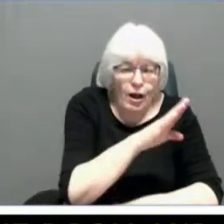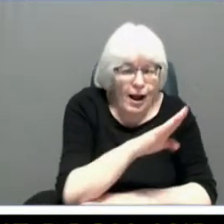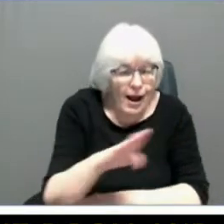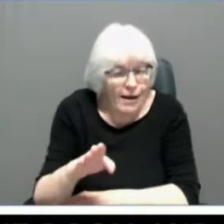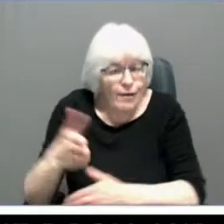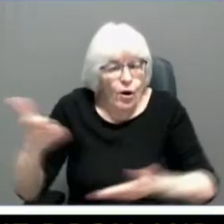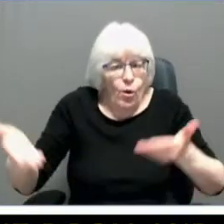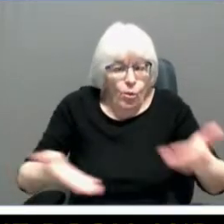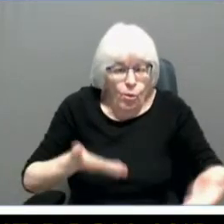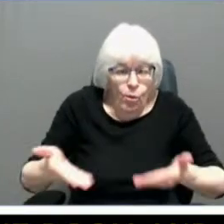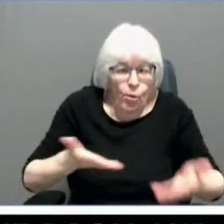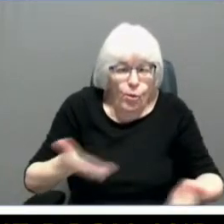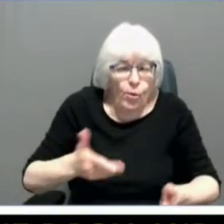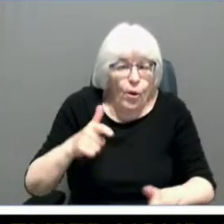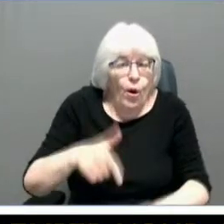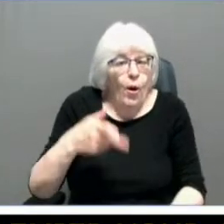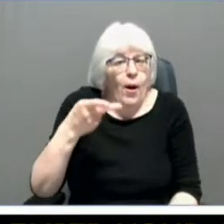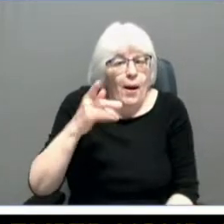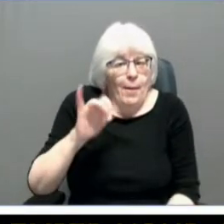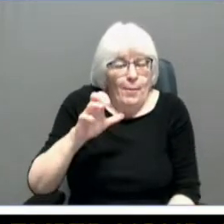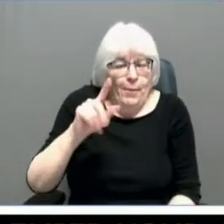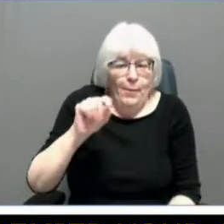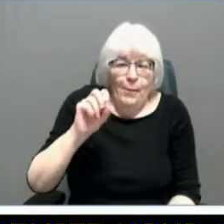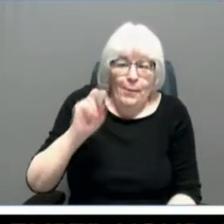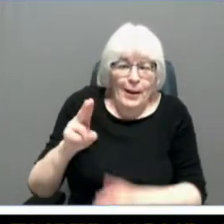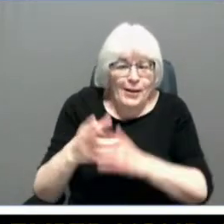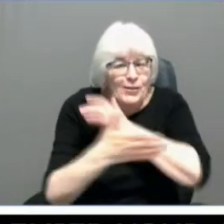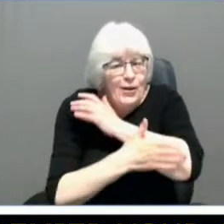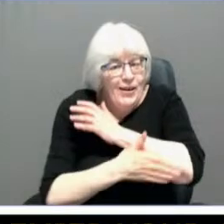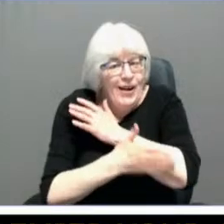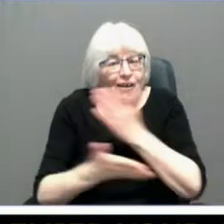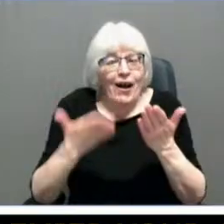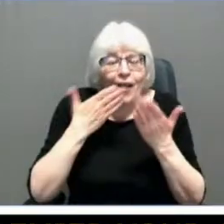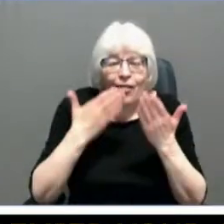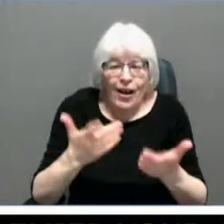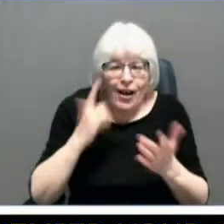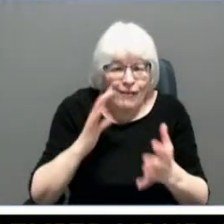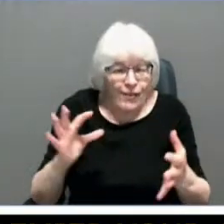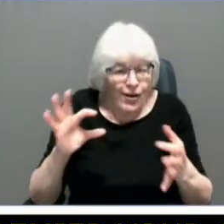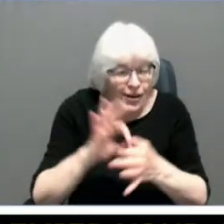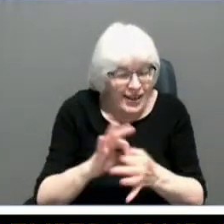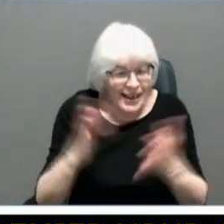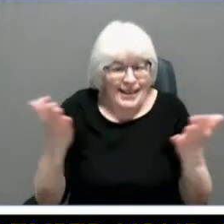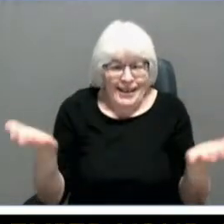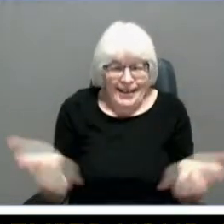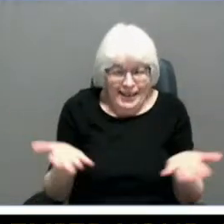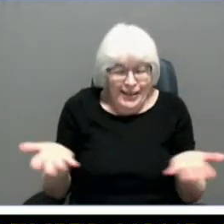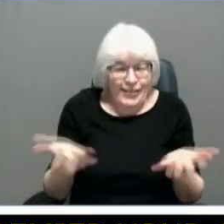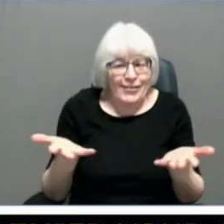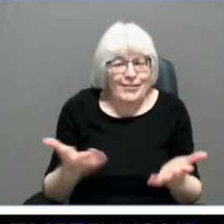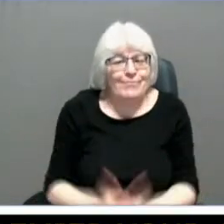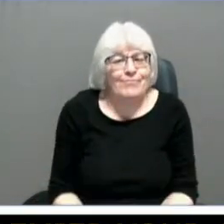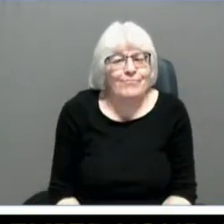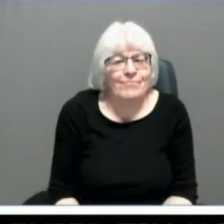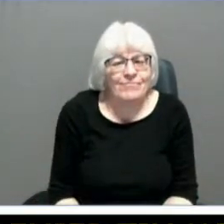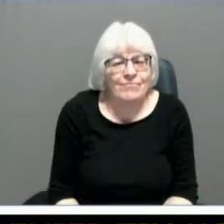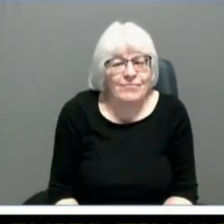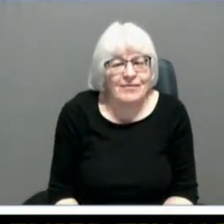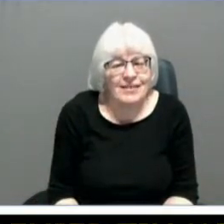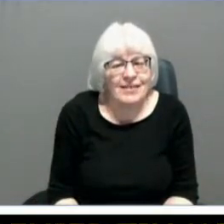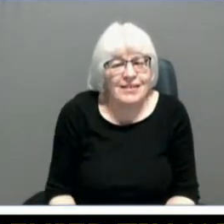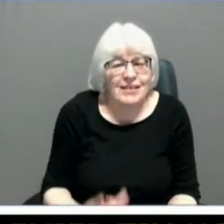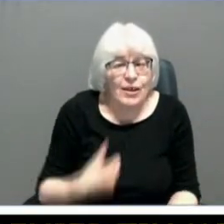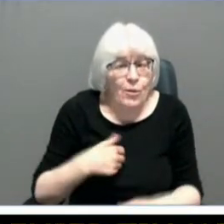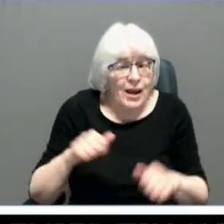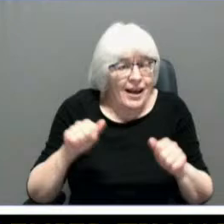you for joining us here. So pleased my colleagues were able to join me here at